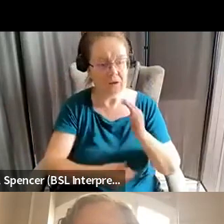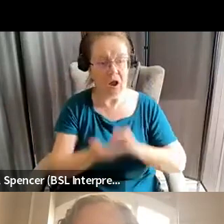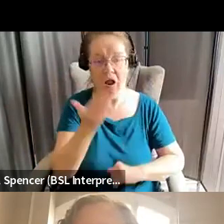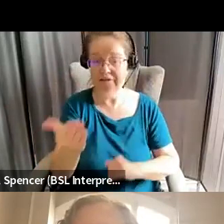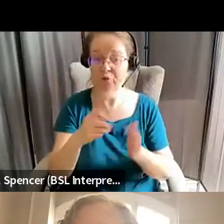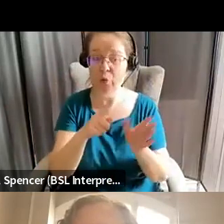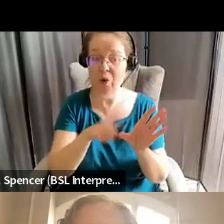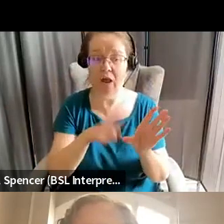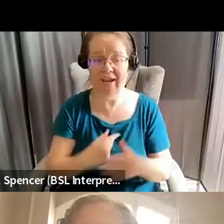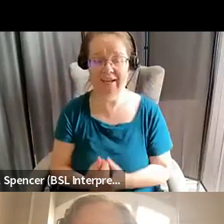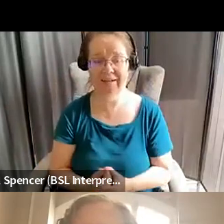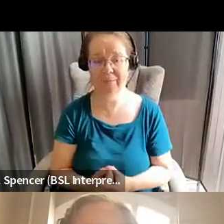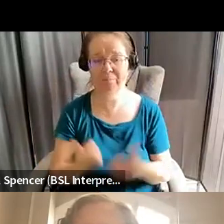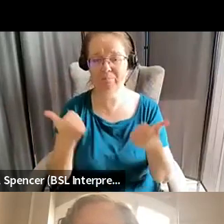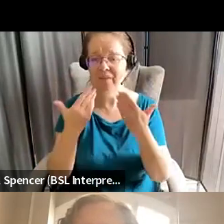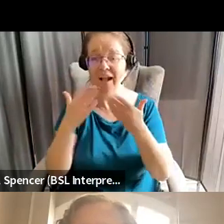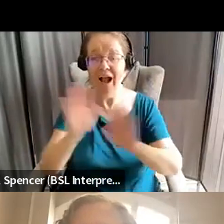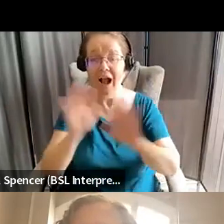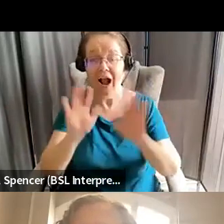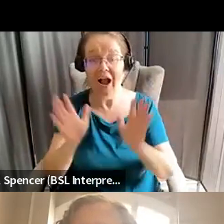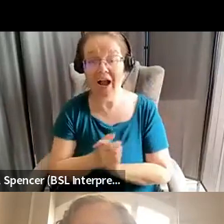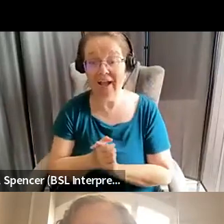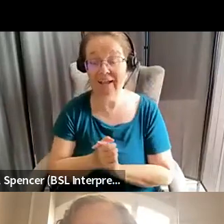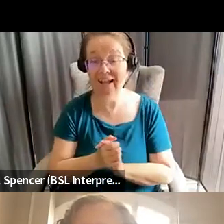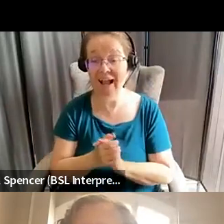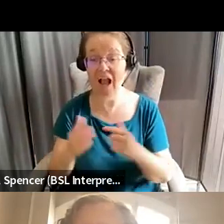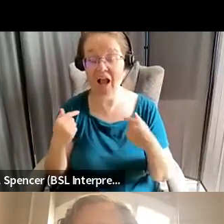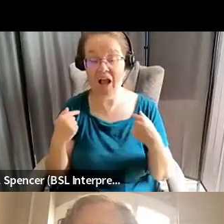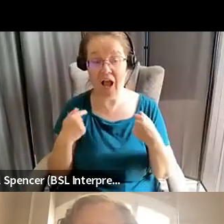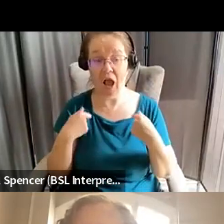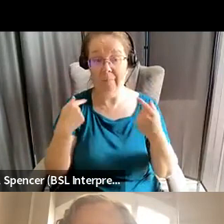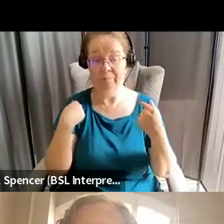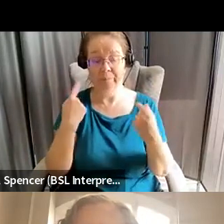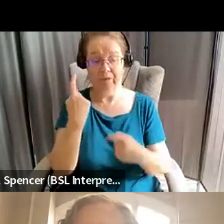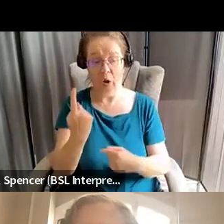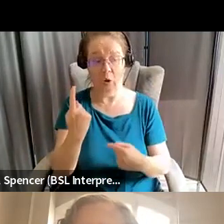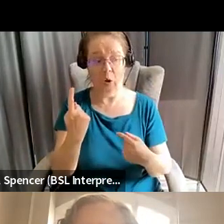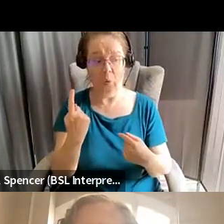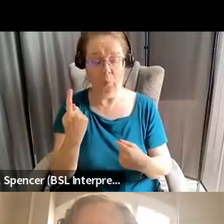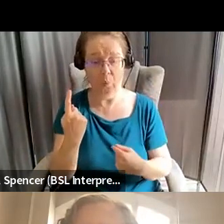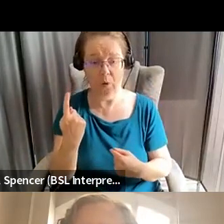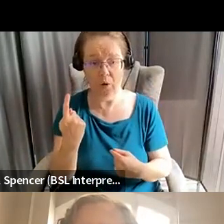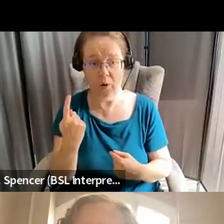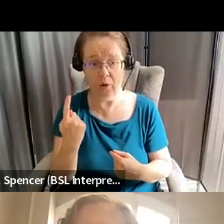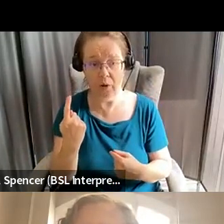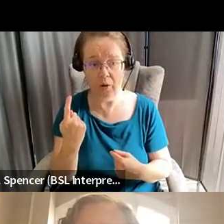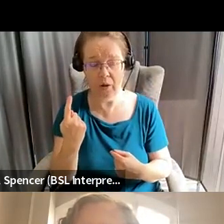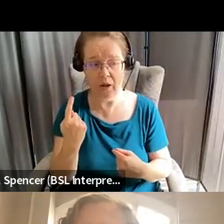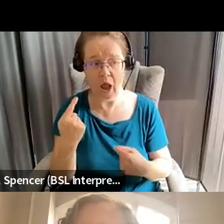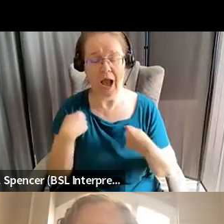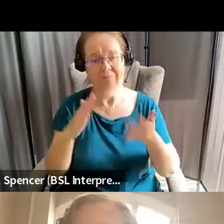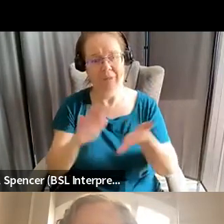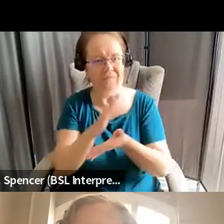Yahye. Hi, good afternoon all. So my name is Yahye Siad. I'm the Diversity Accessibility Lead at CyberDuck.